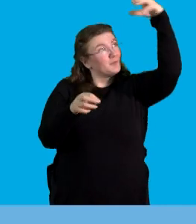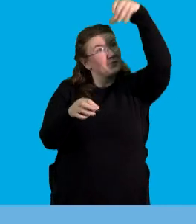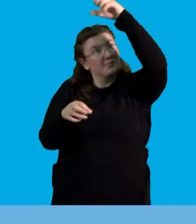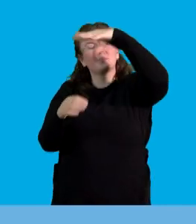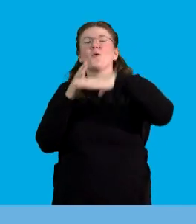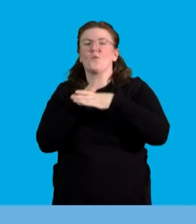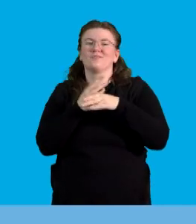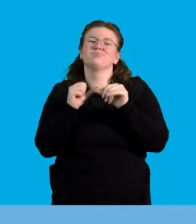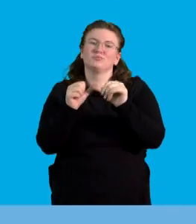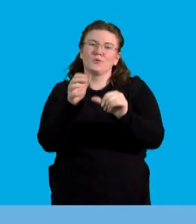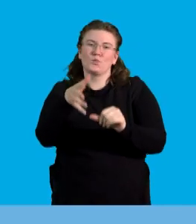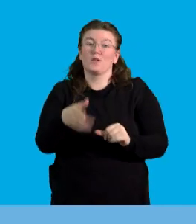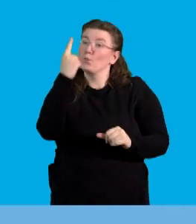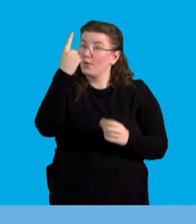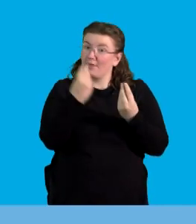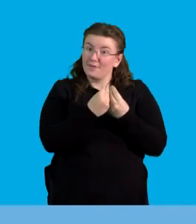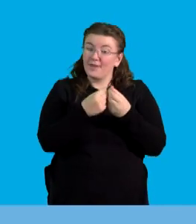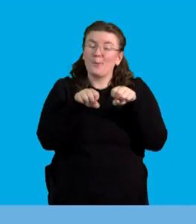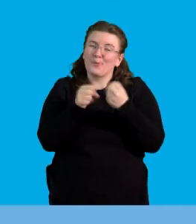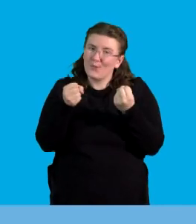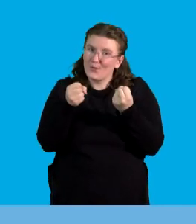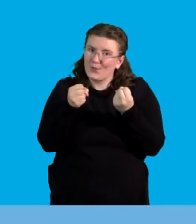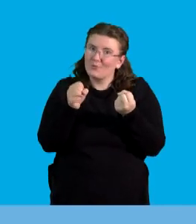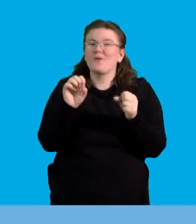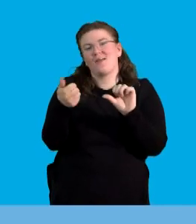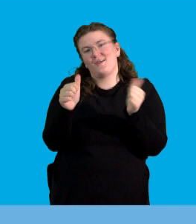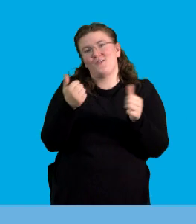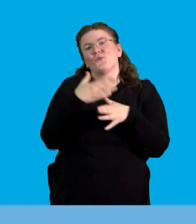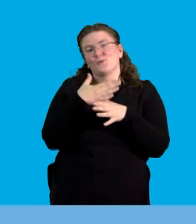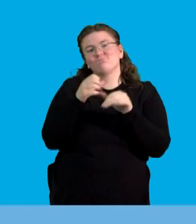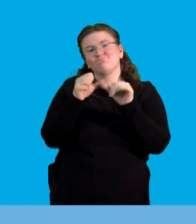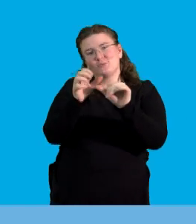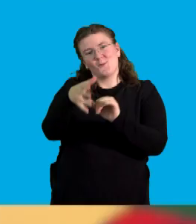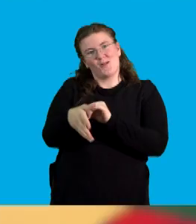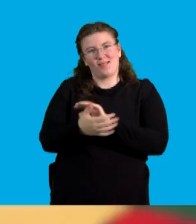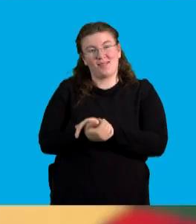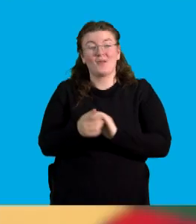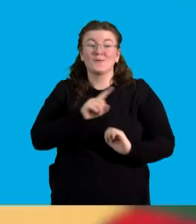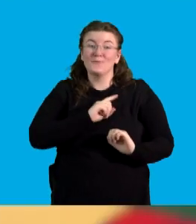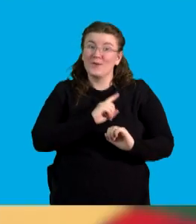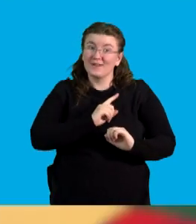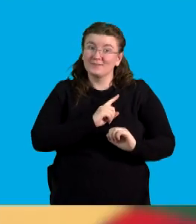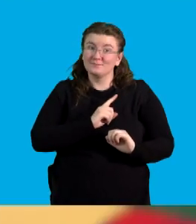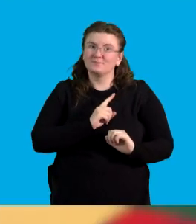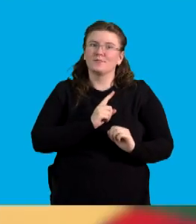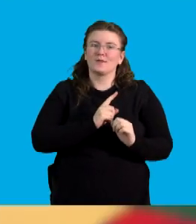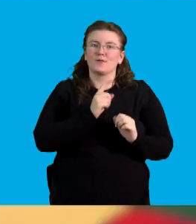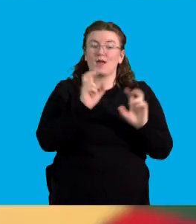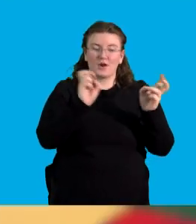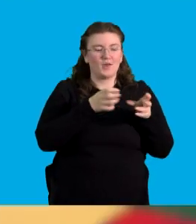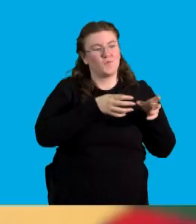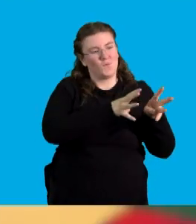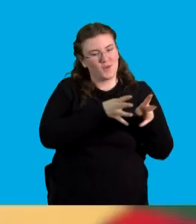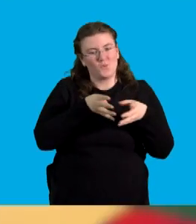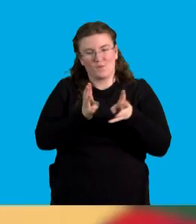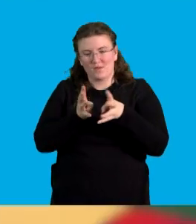to function. So if one of the light bulb breaks, that means all the other ones can still function because there's more than one pathway that can